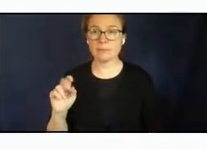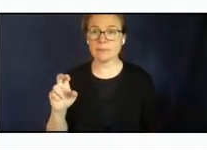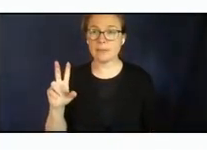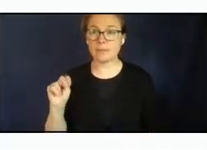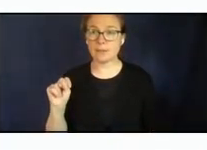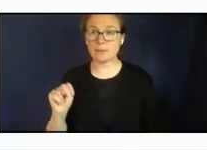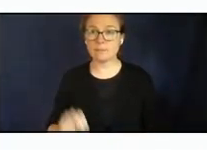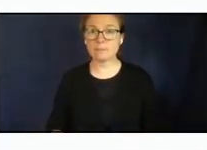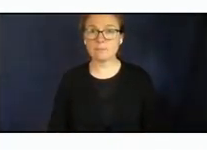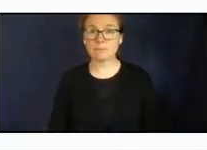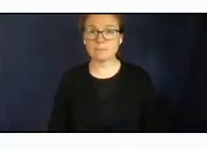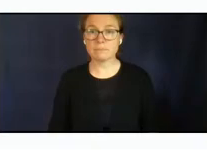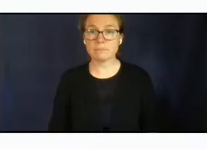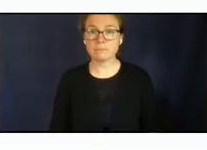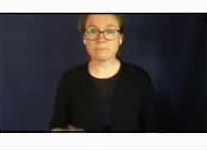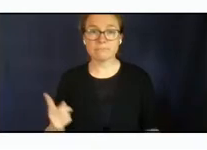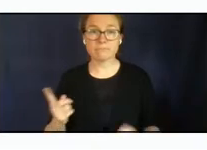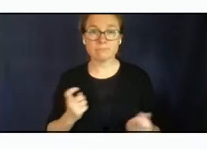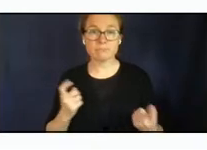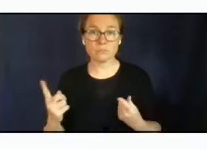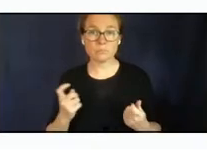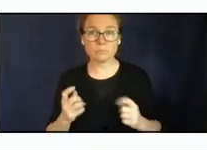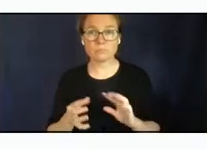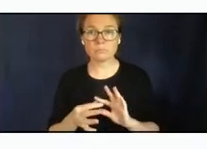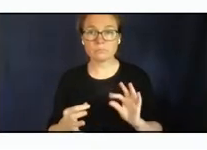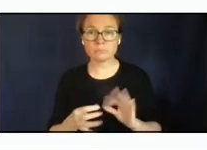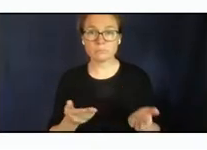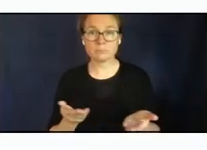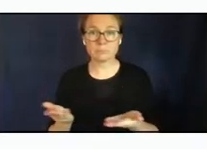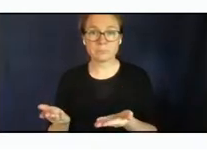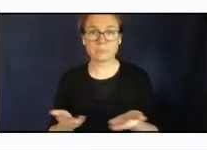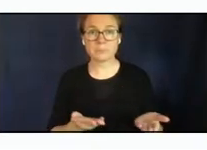Any questions or comments?